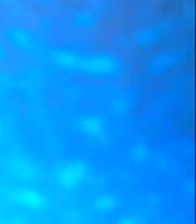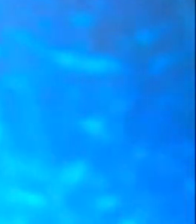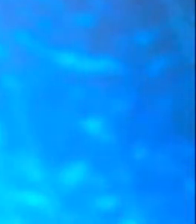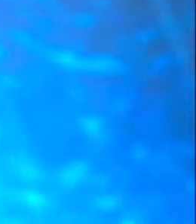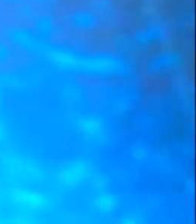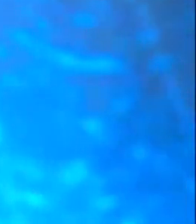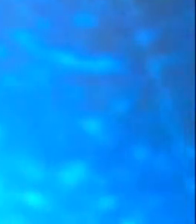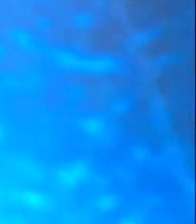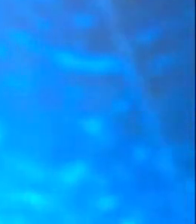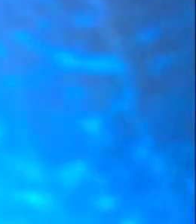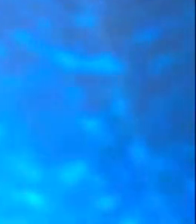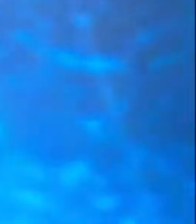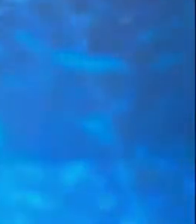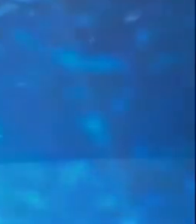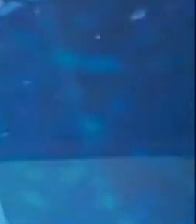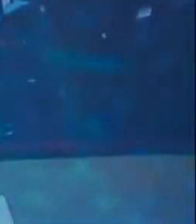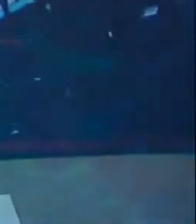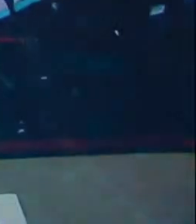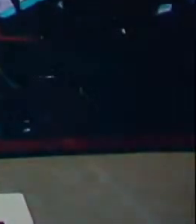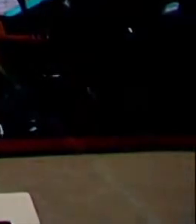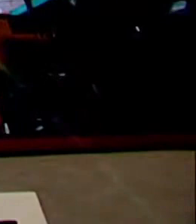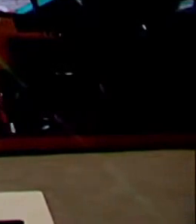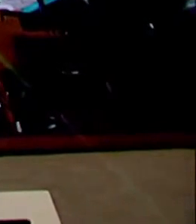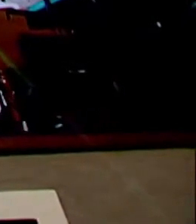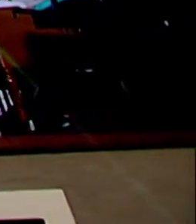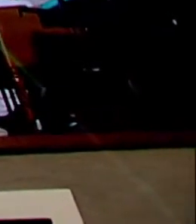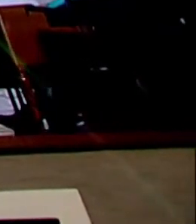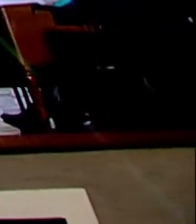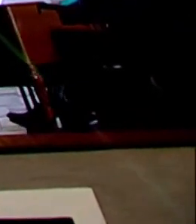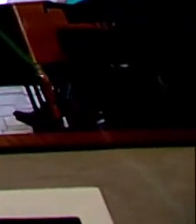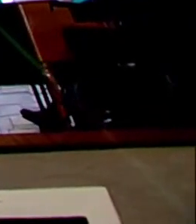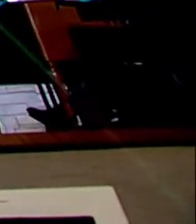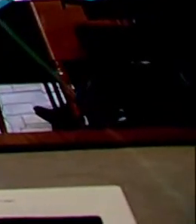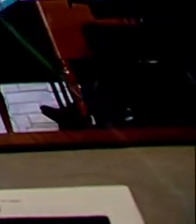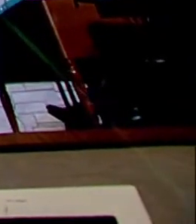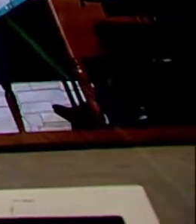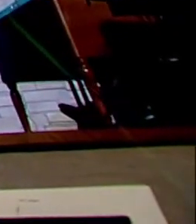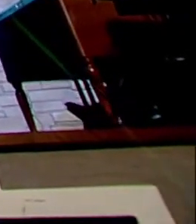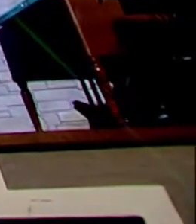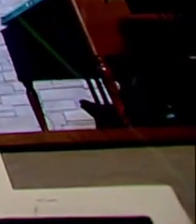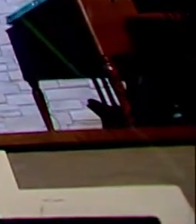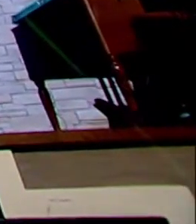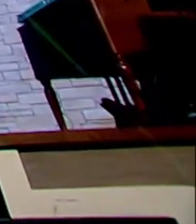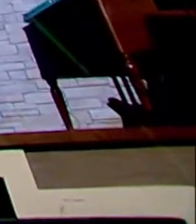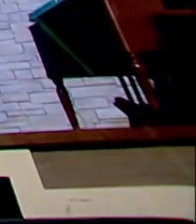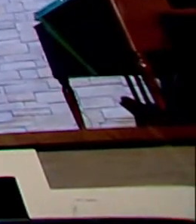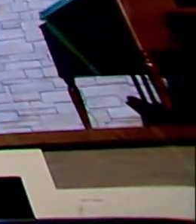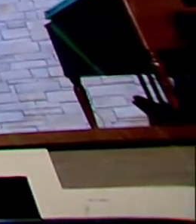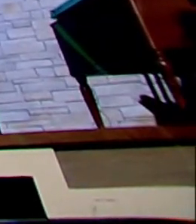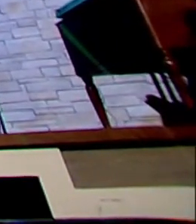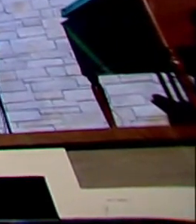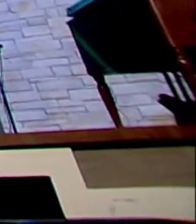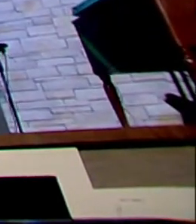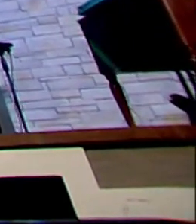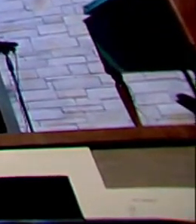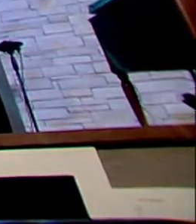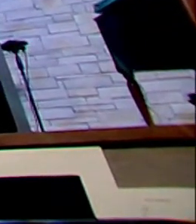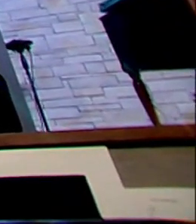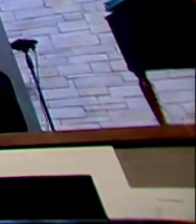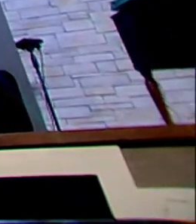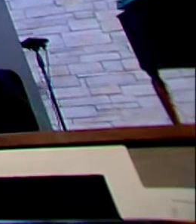Lord. We worship you. Yes, we do, Lord. Come on, clap your hands wherever you're